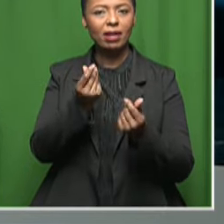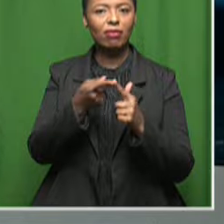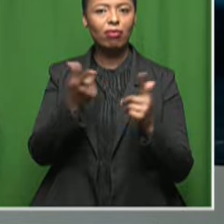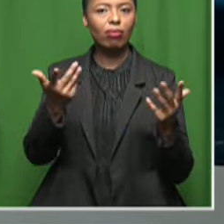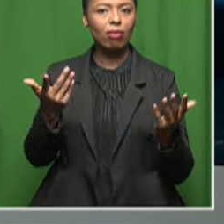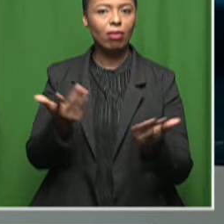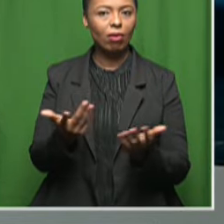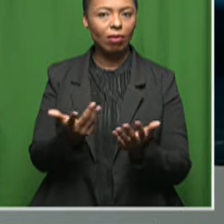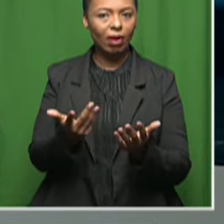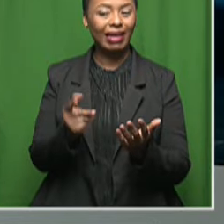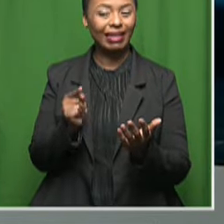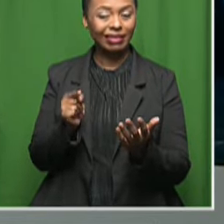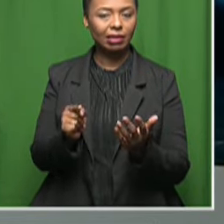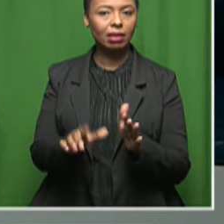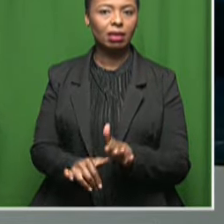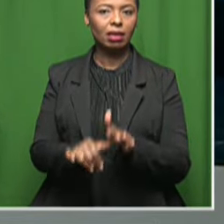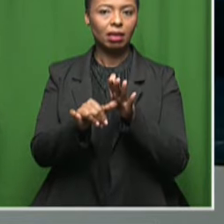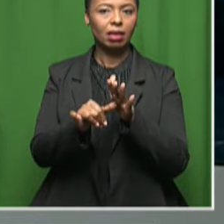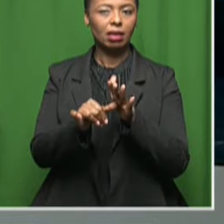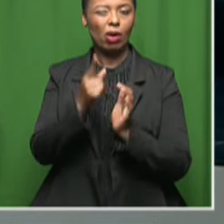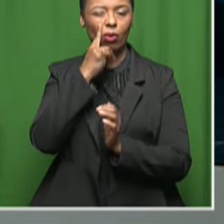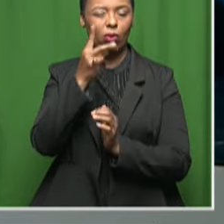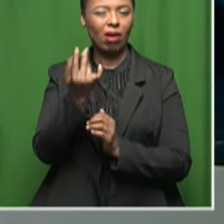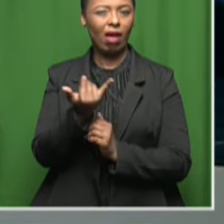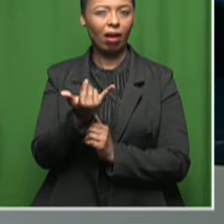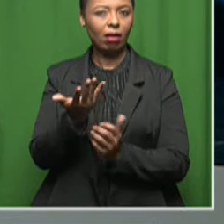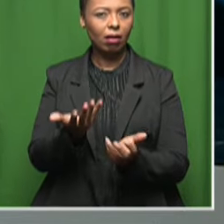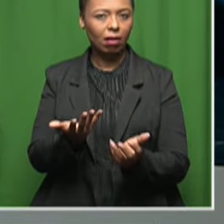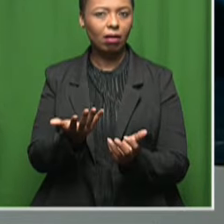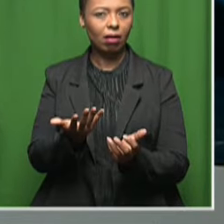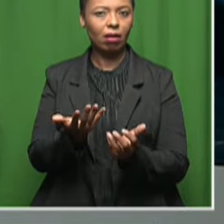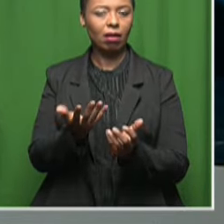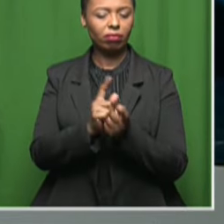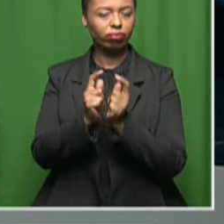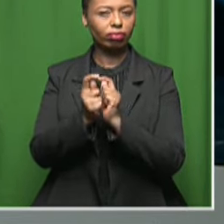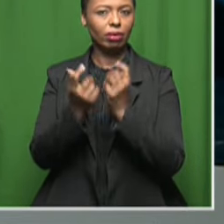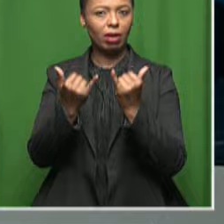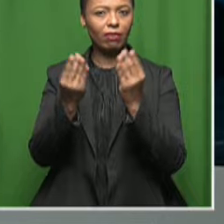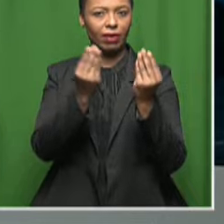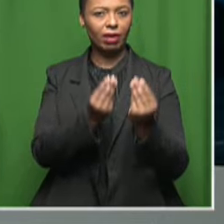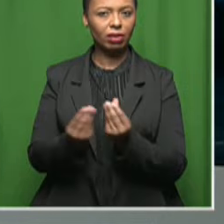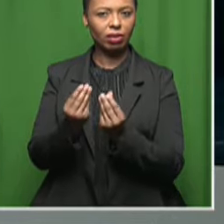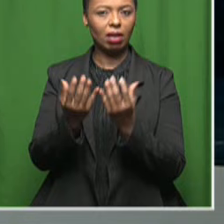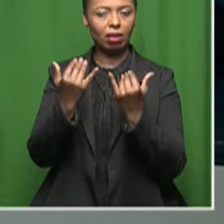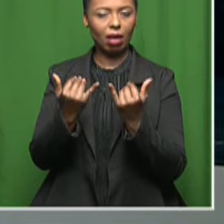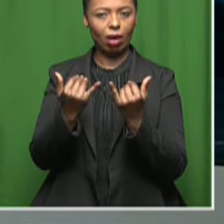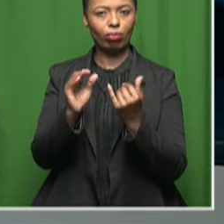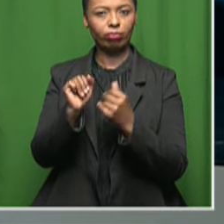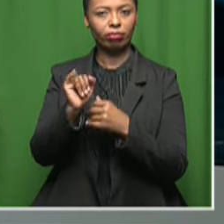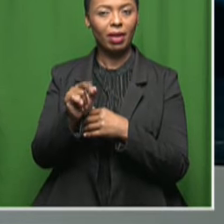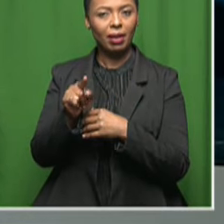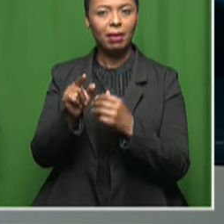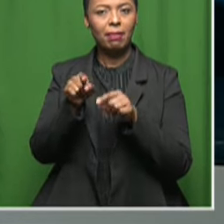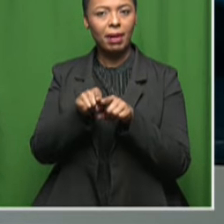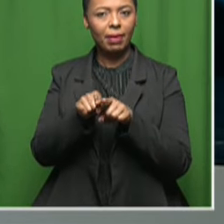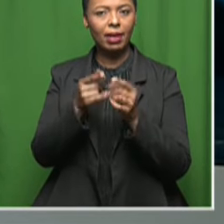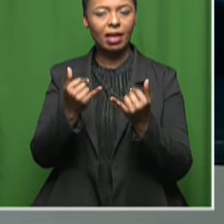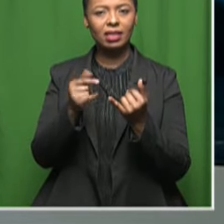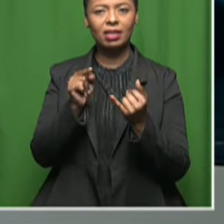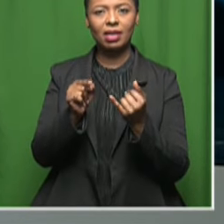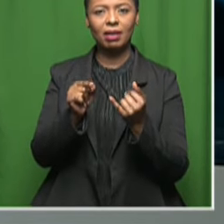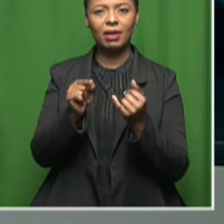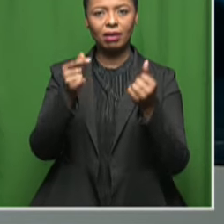from, and what does that look like? What does reform of the international financial architecture look like? And we are very privileged to have the